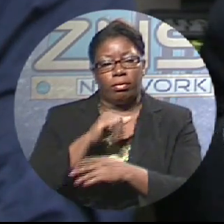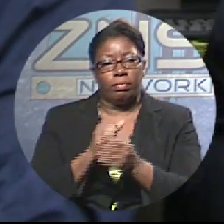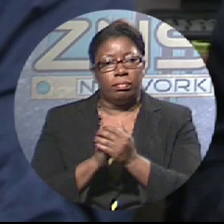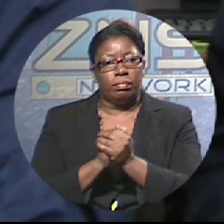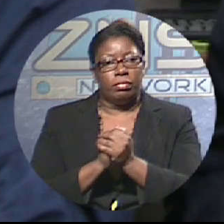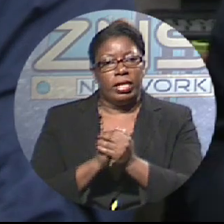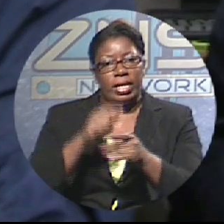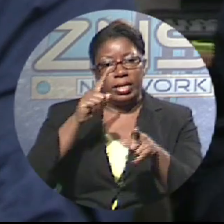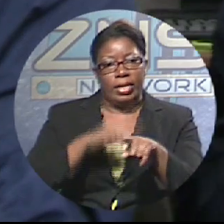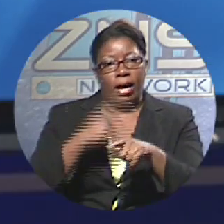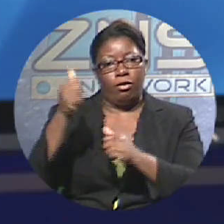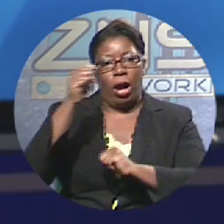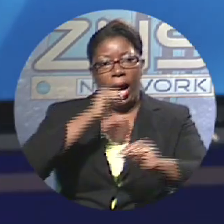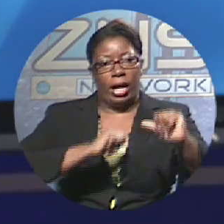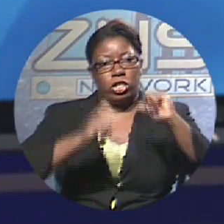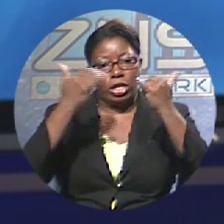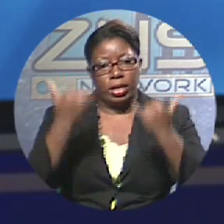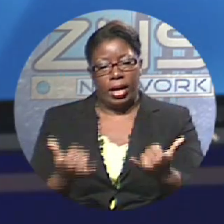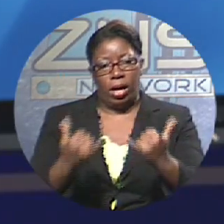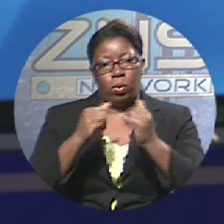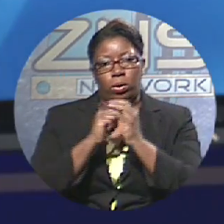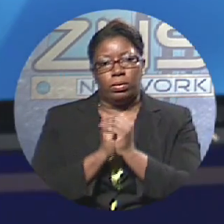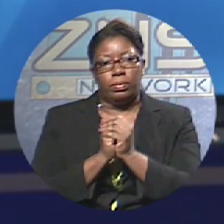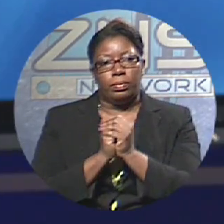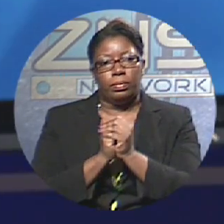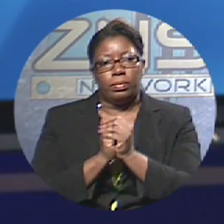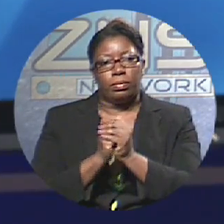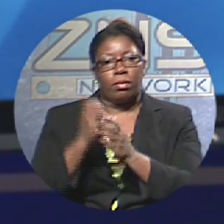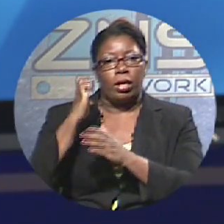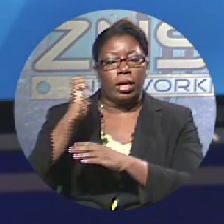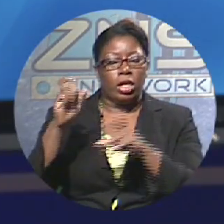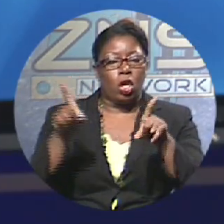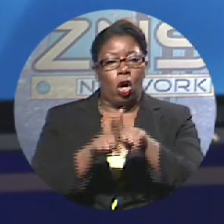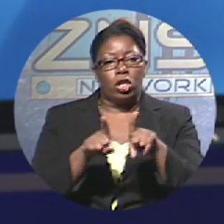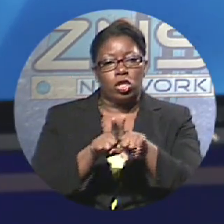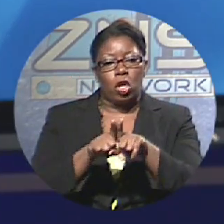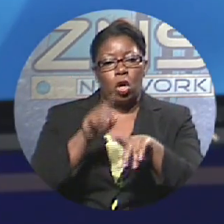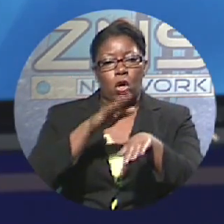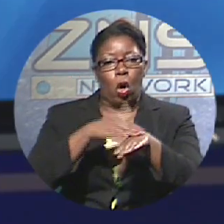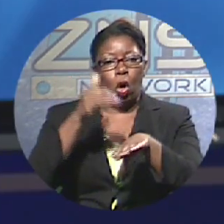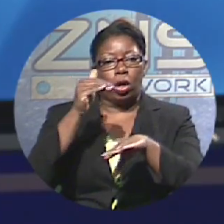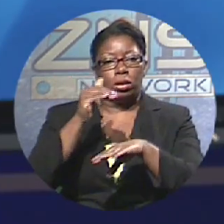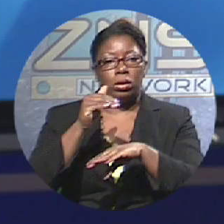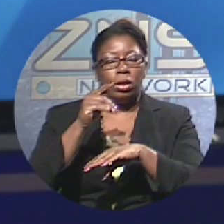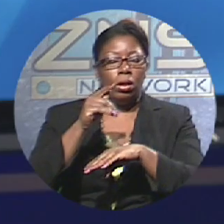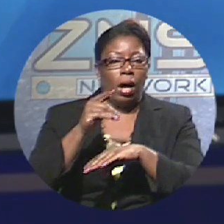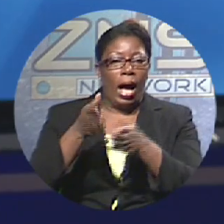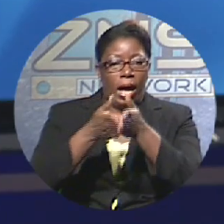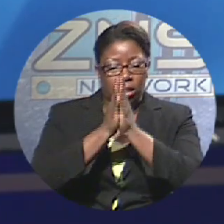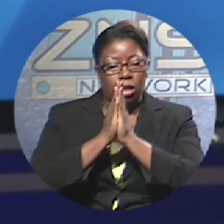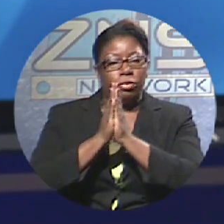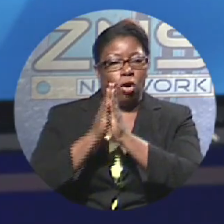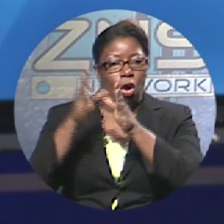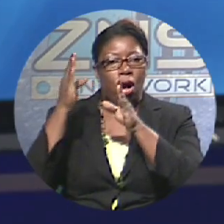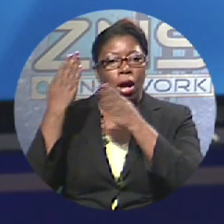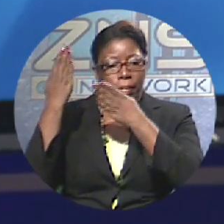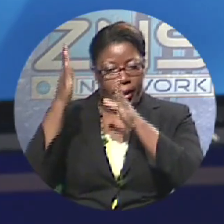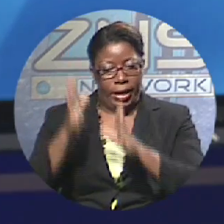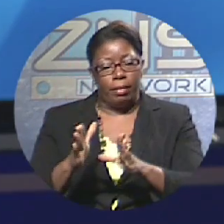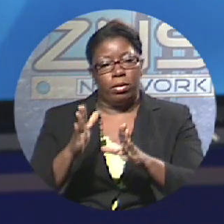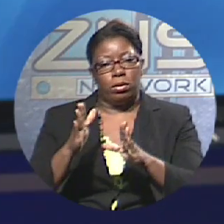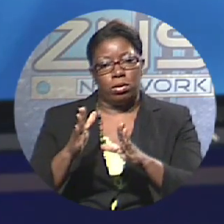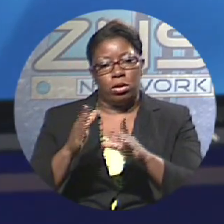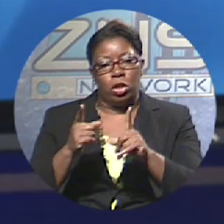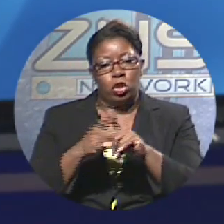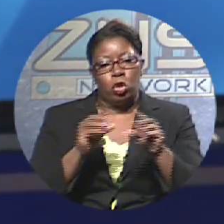time for action now. Reverend Hanschel also called on Bahamians to put religion and politics aside and unite in an